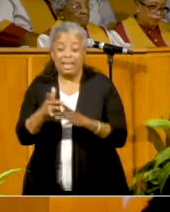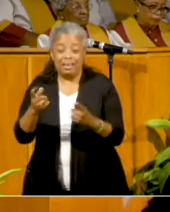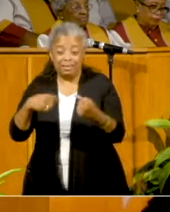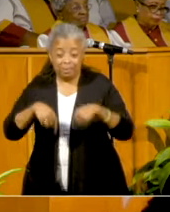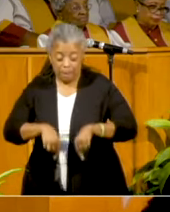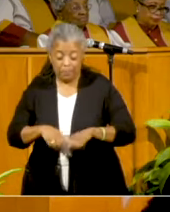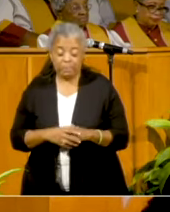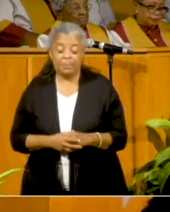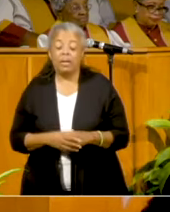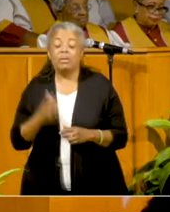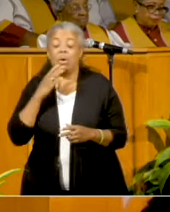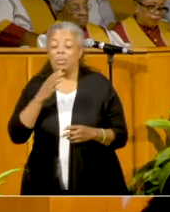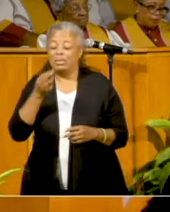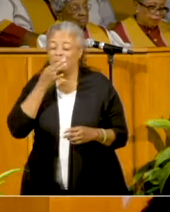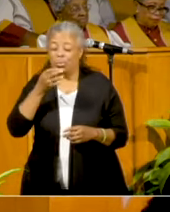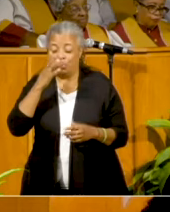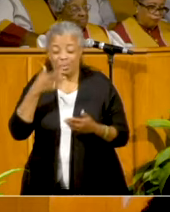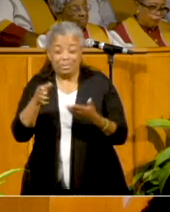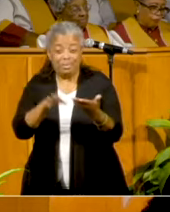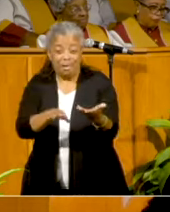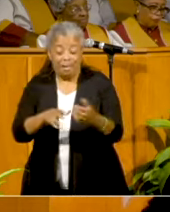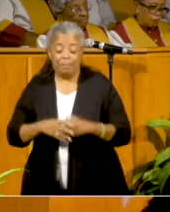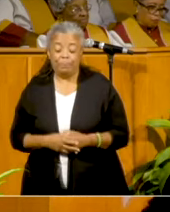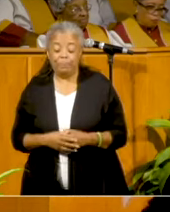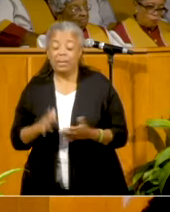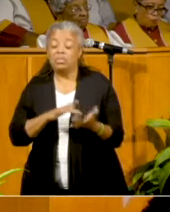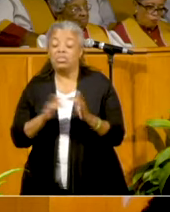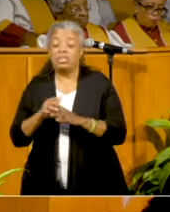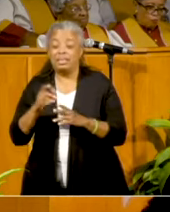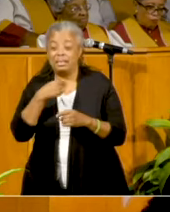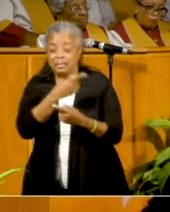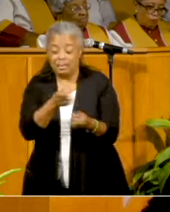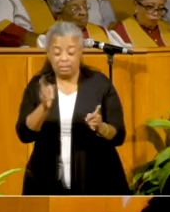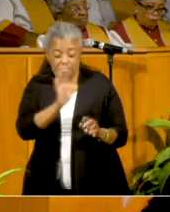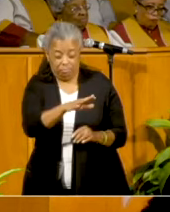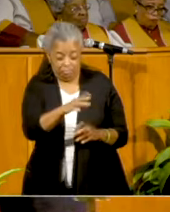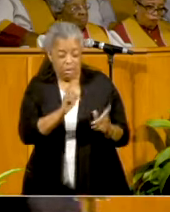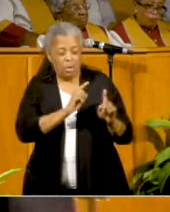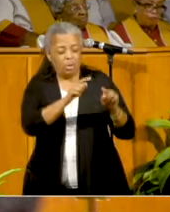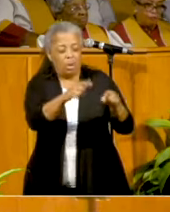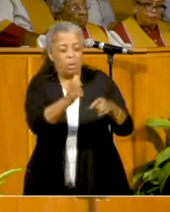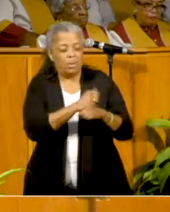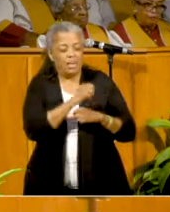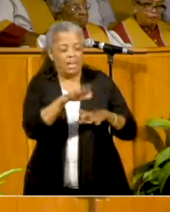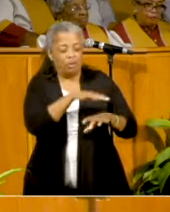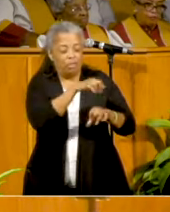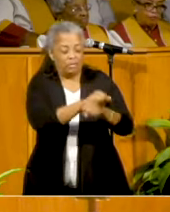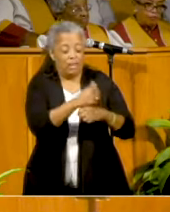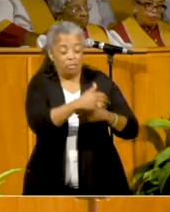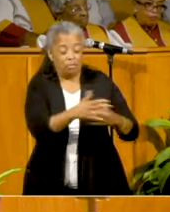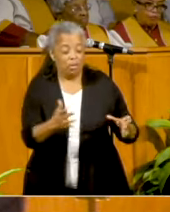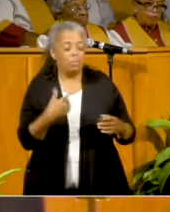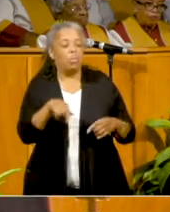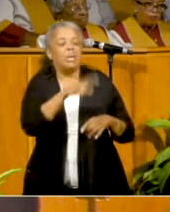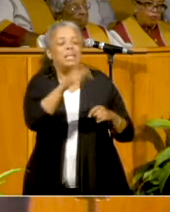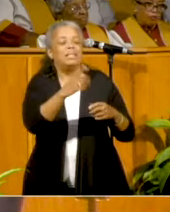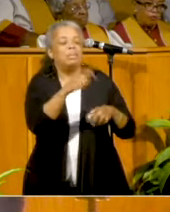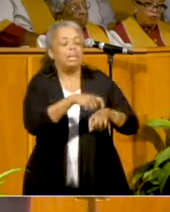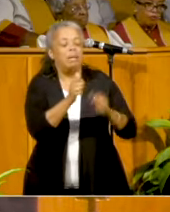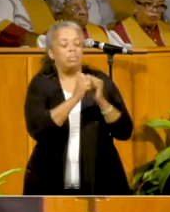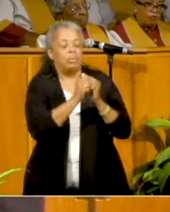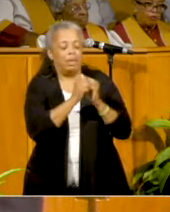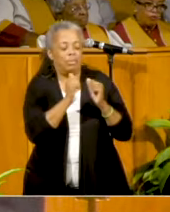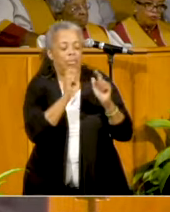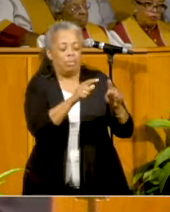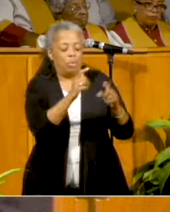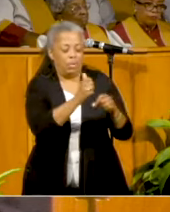knowing that it's right around the corner, he tells his disciples, go get a reservation at a room because we need some time